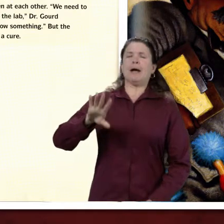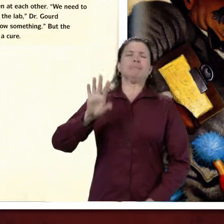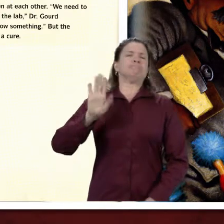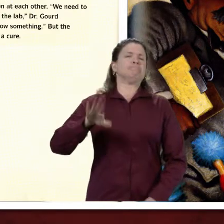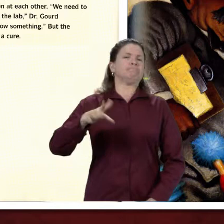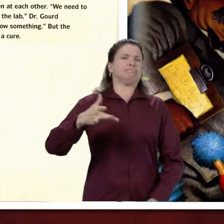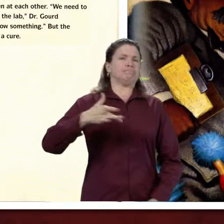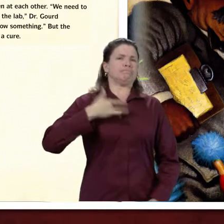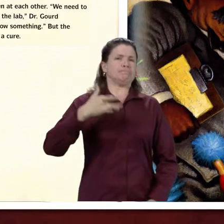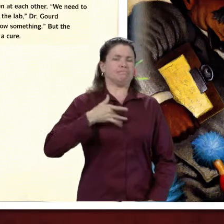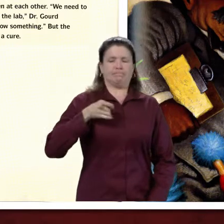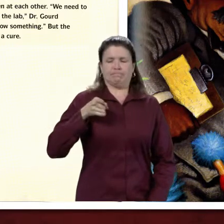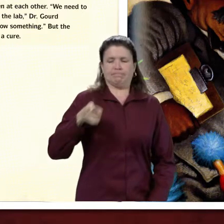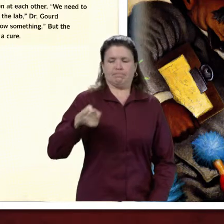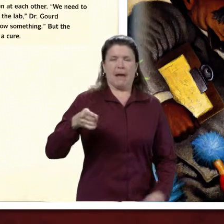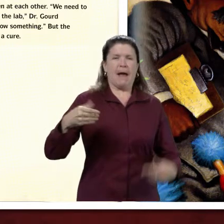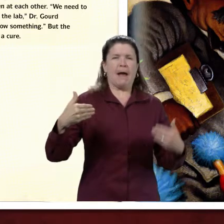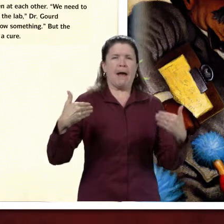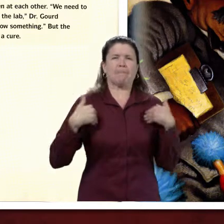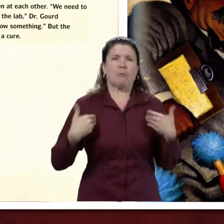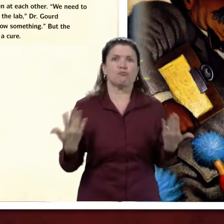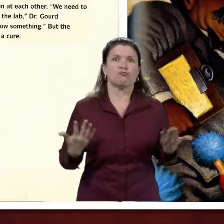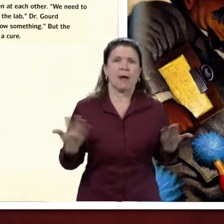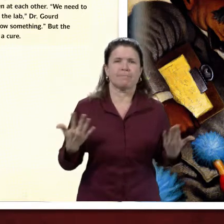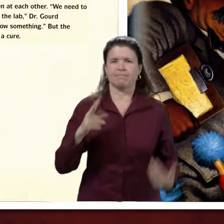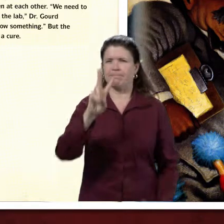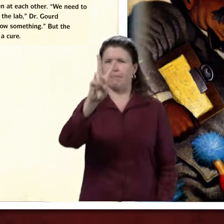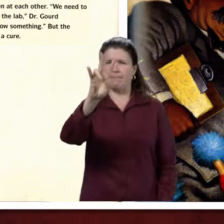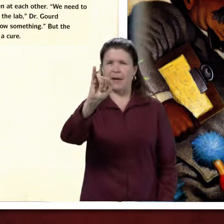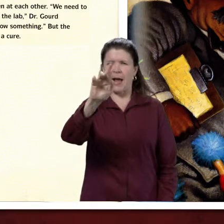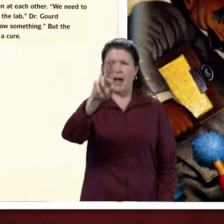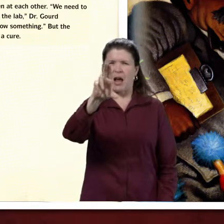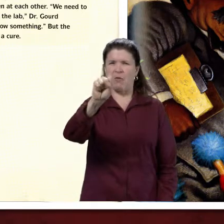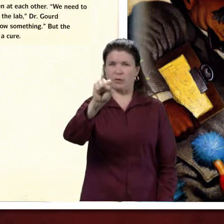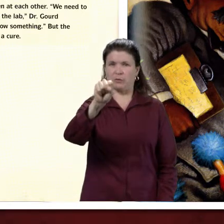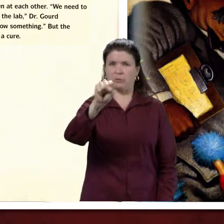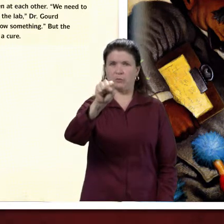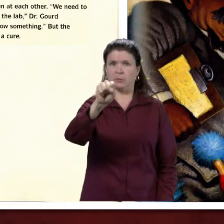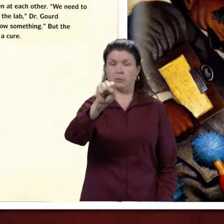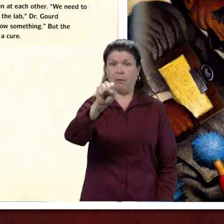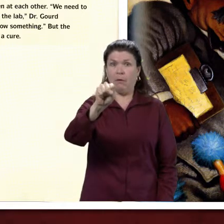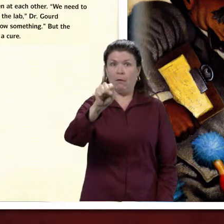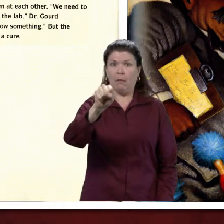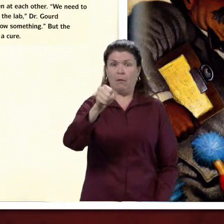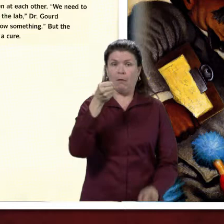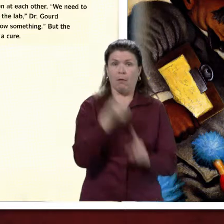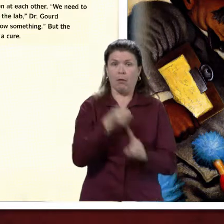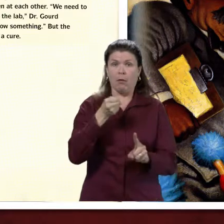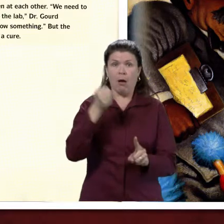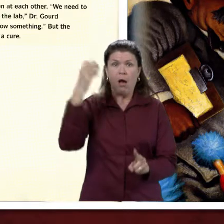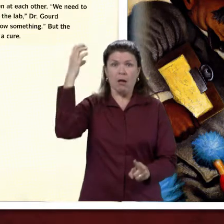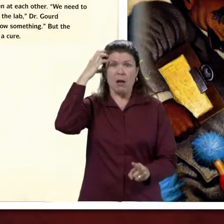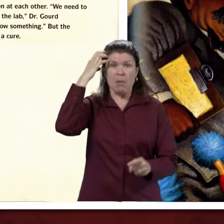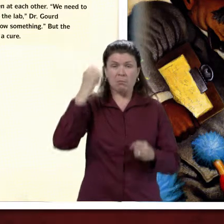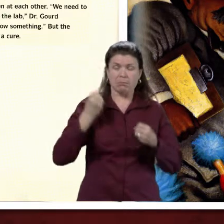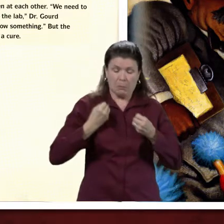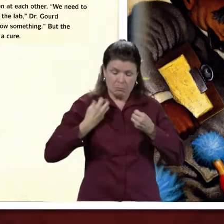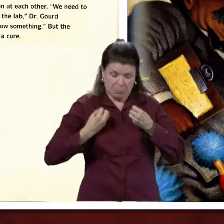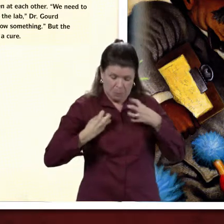covered with different colored fungus blotches. The experts looked at Camilla, then at each